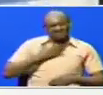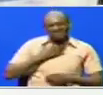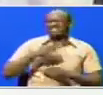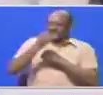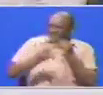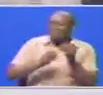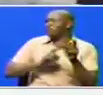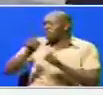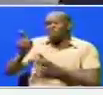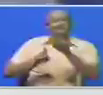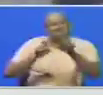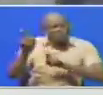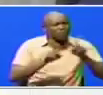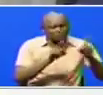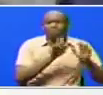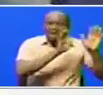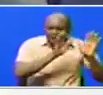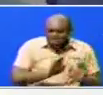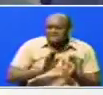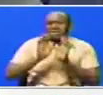country, also campaigning.